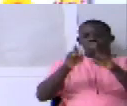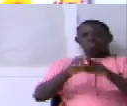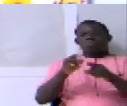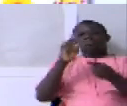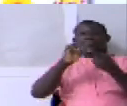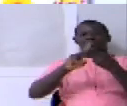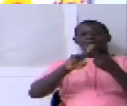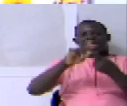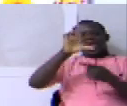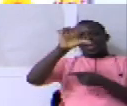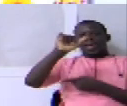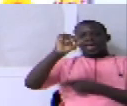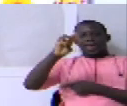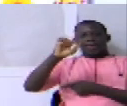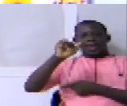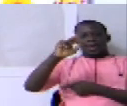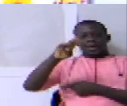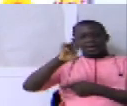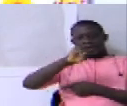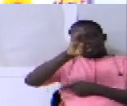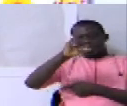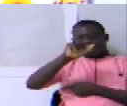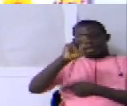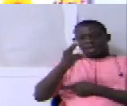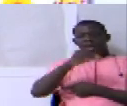Yeah. This